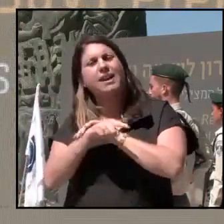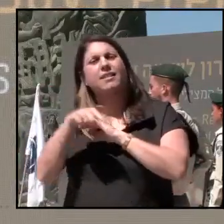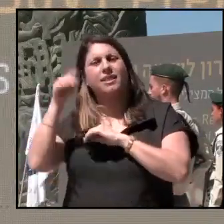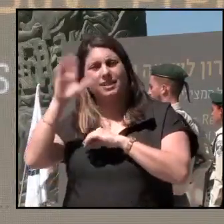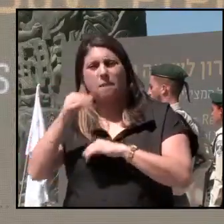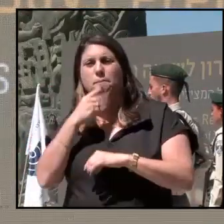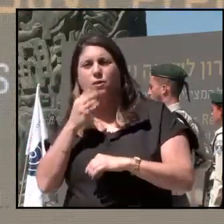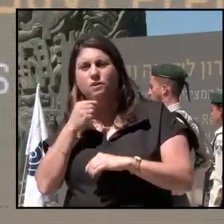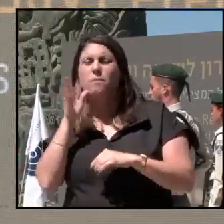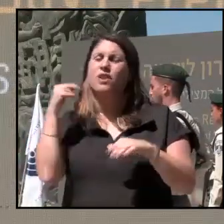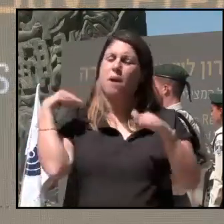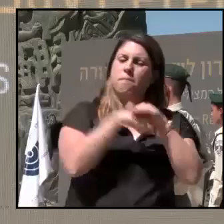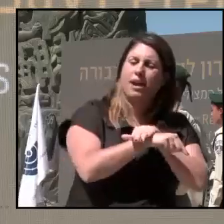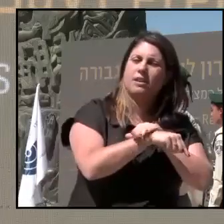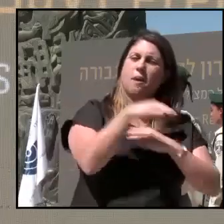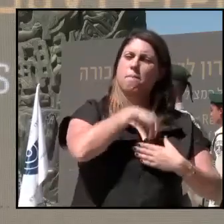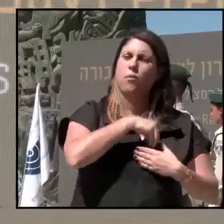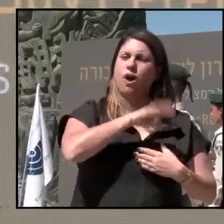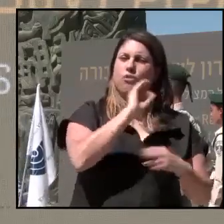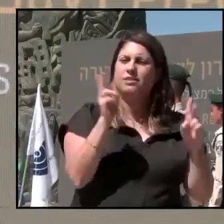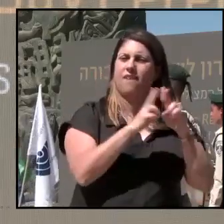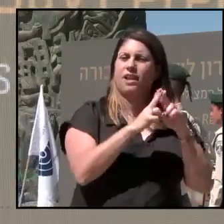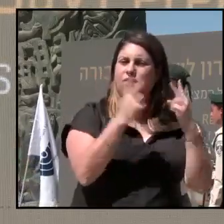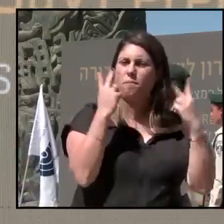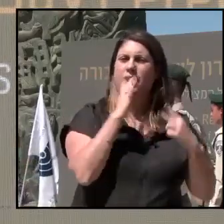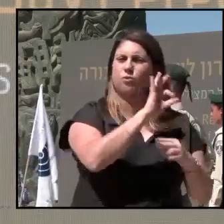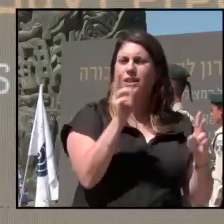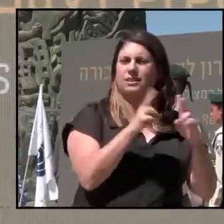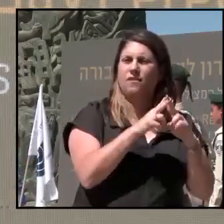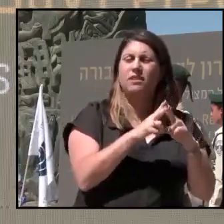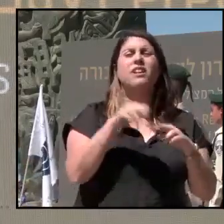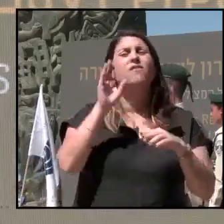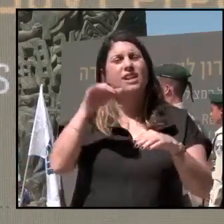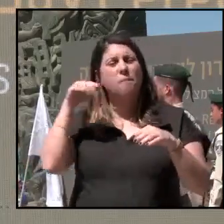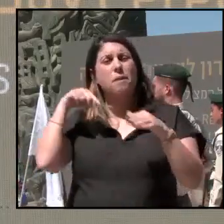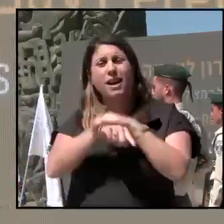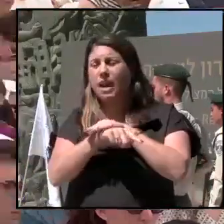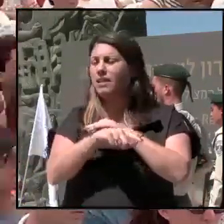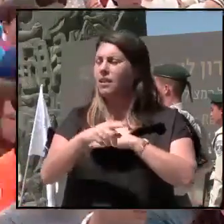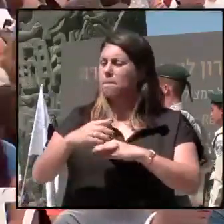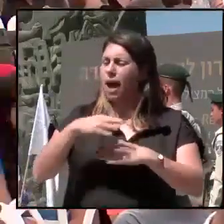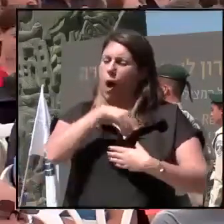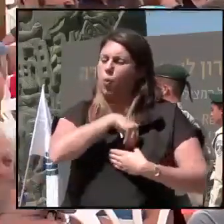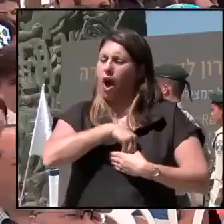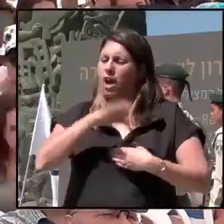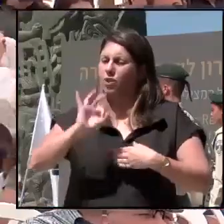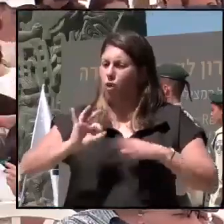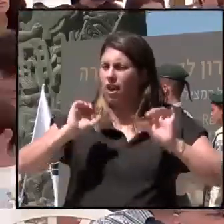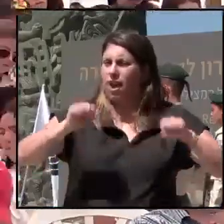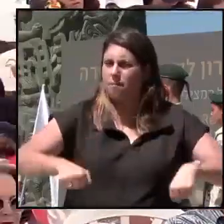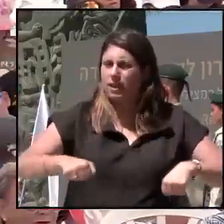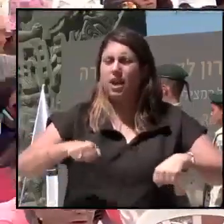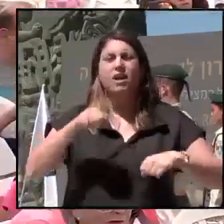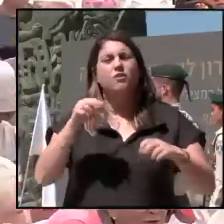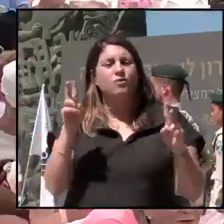arrived in France to flee persecution and misery, he also betrayed the very spirit of the Republic. He betrayed France and its soul